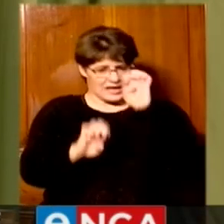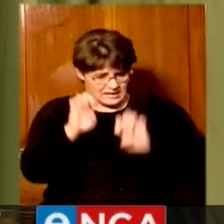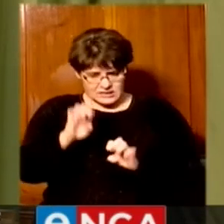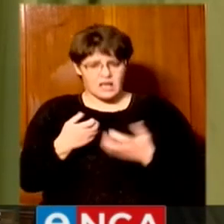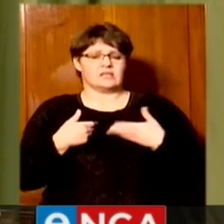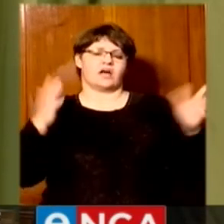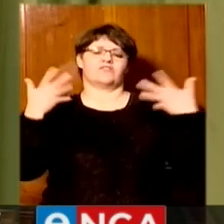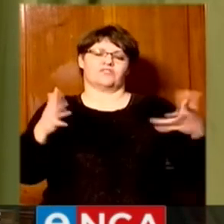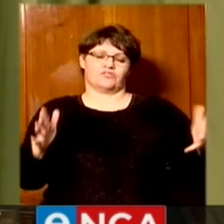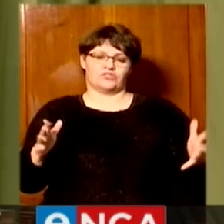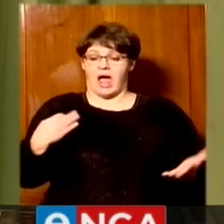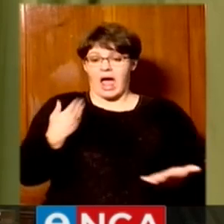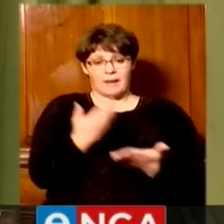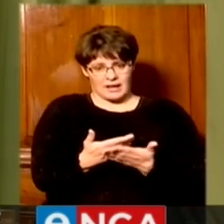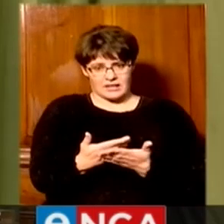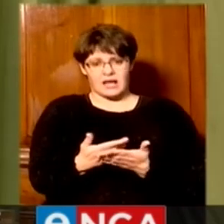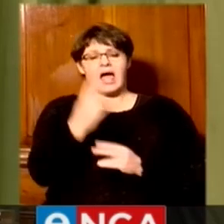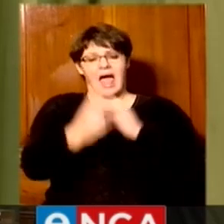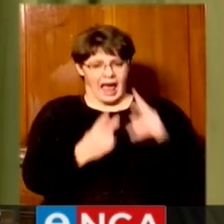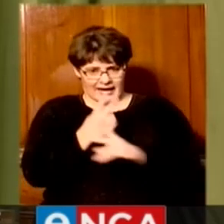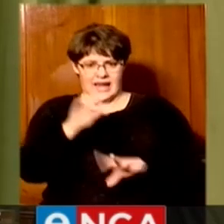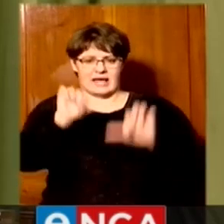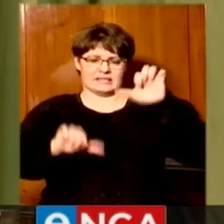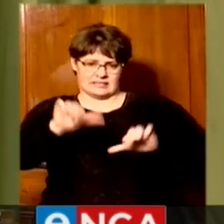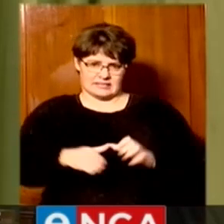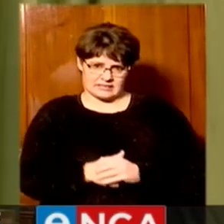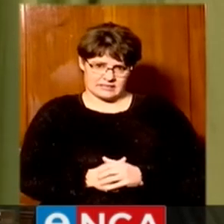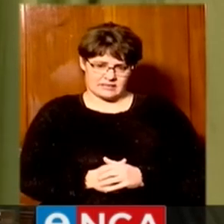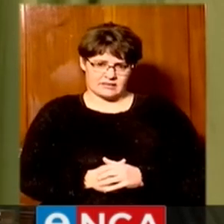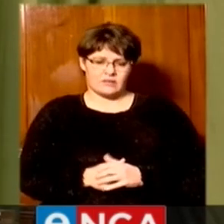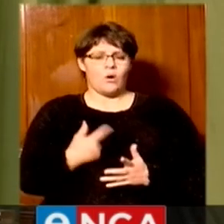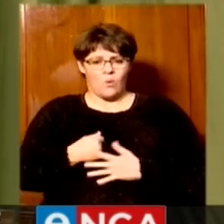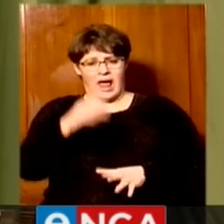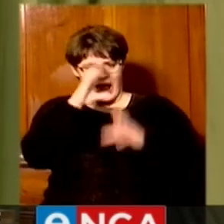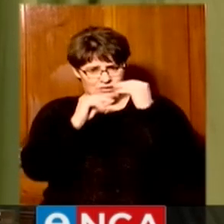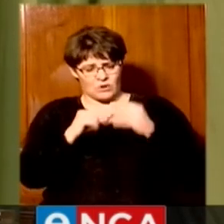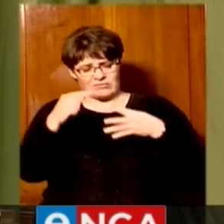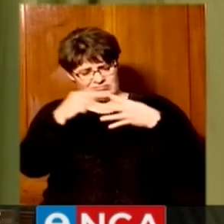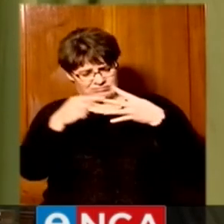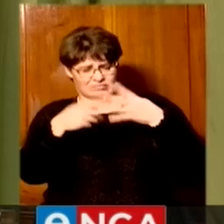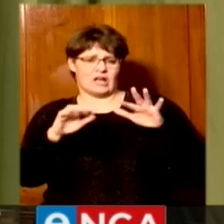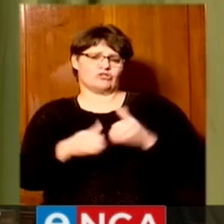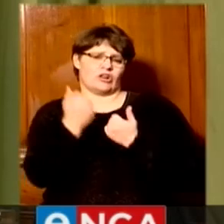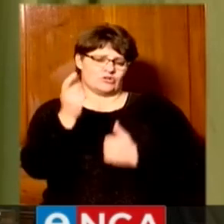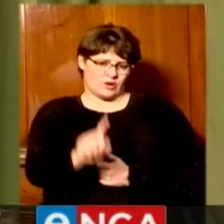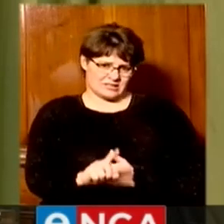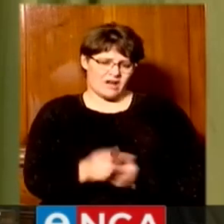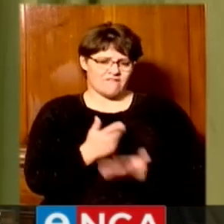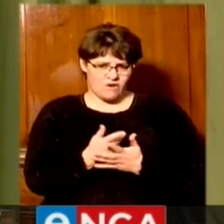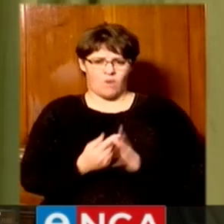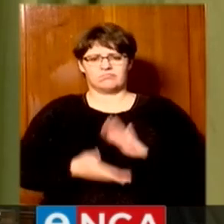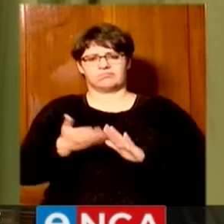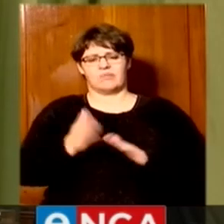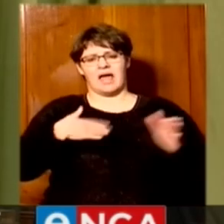commenced and the applicants are being reassessed. We are currently experiencing the following challenges in relation to the